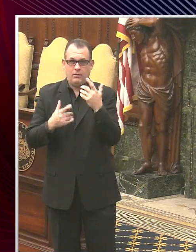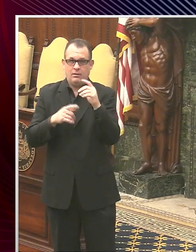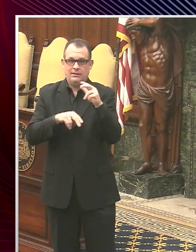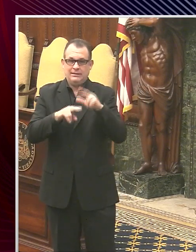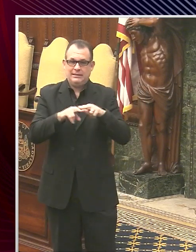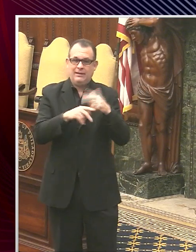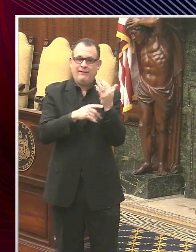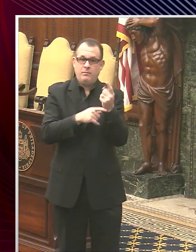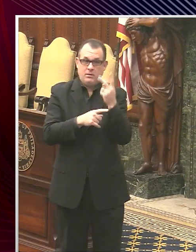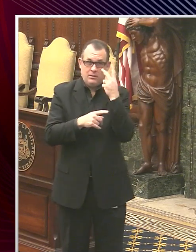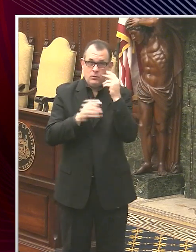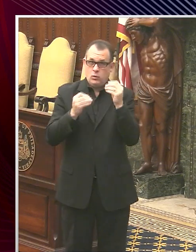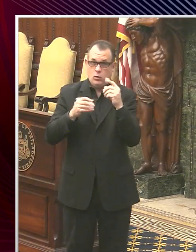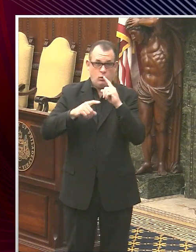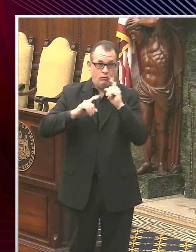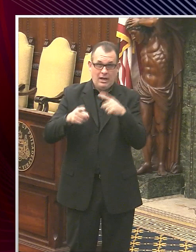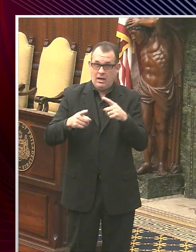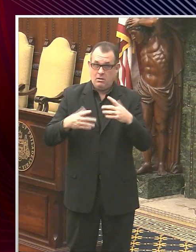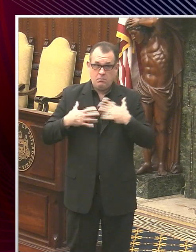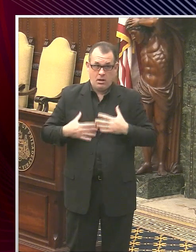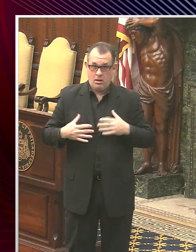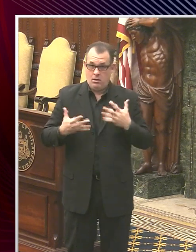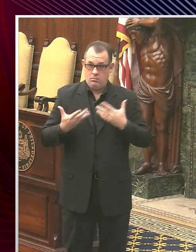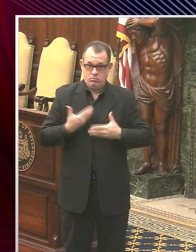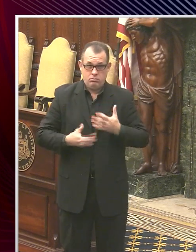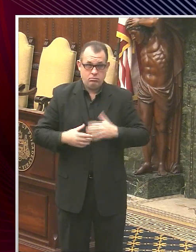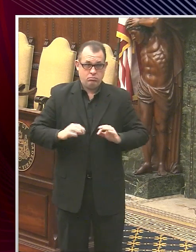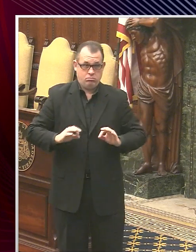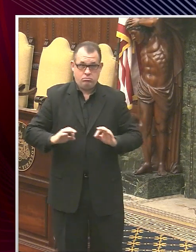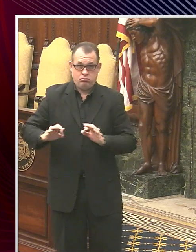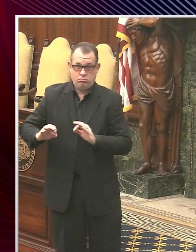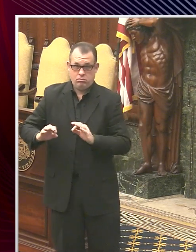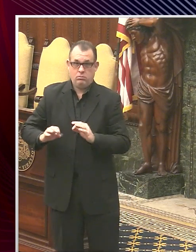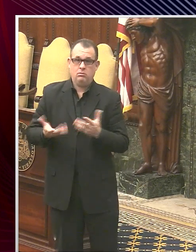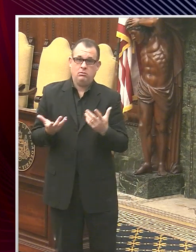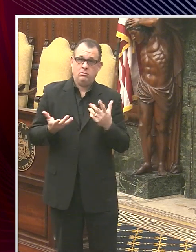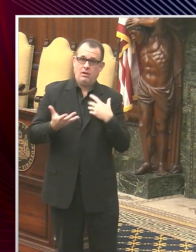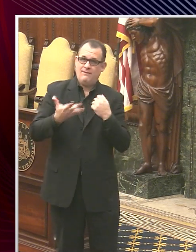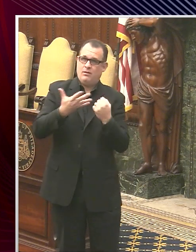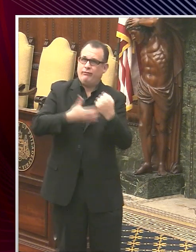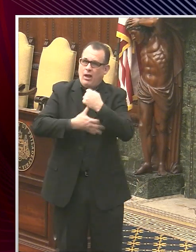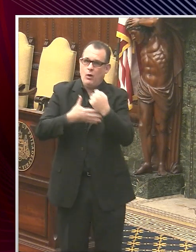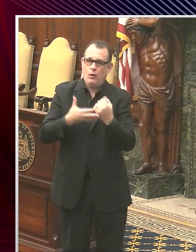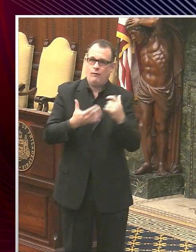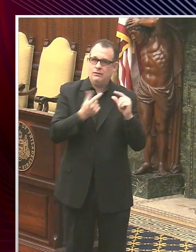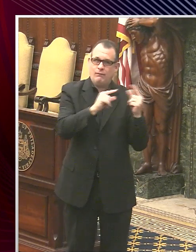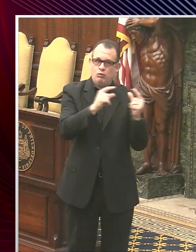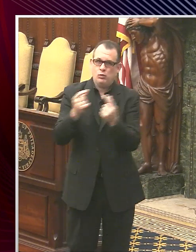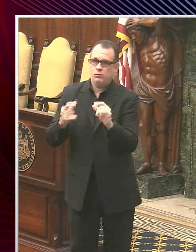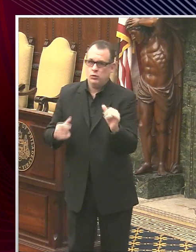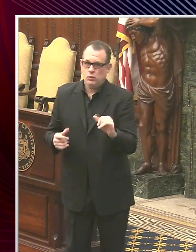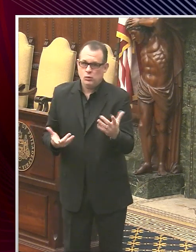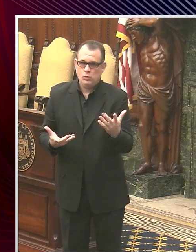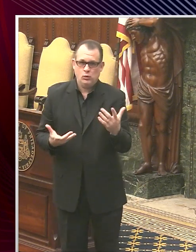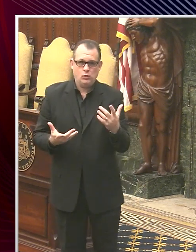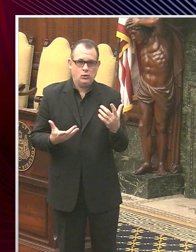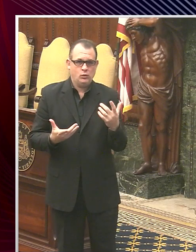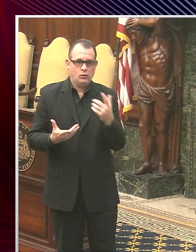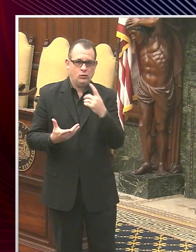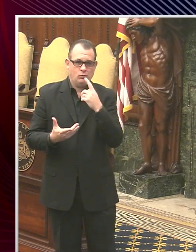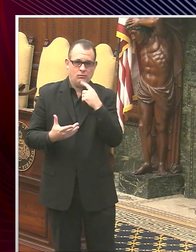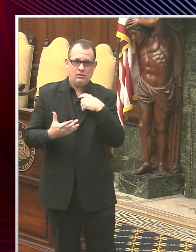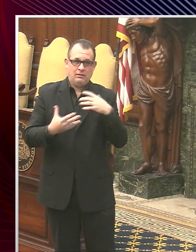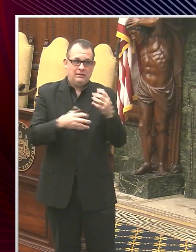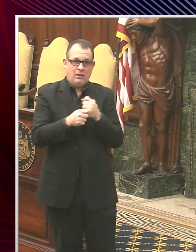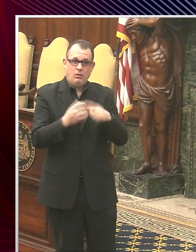reaction. And we don't want to just give it to anybody. We have set priority groups that are based upon how we can maximize the number of lives we save. And so that